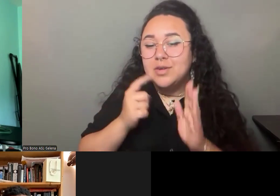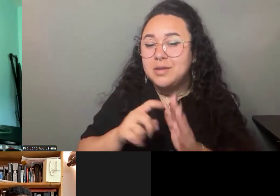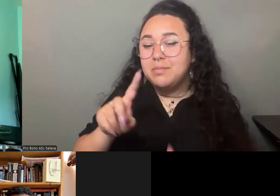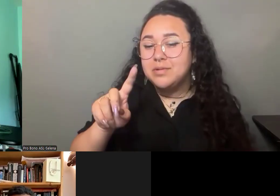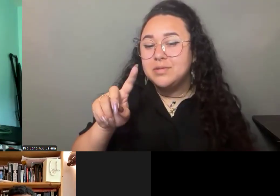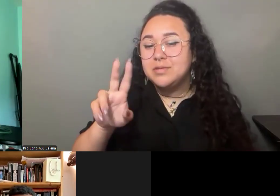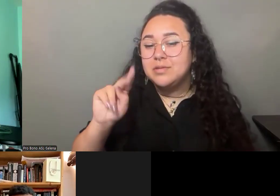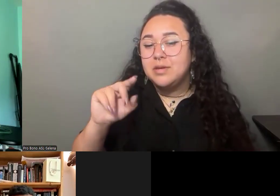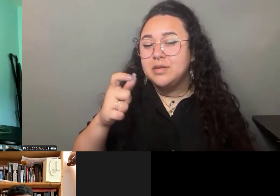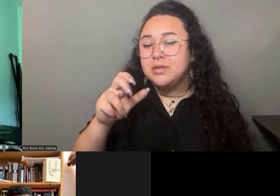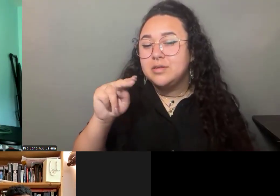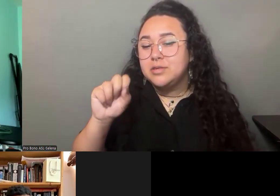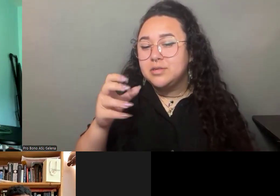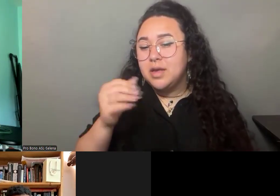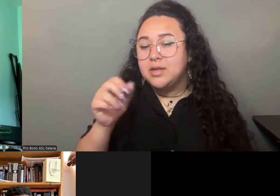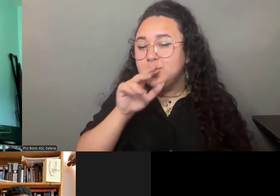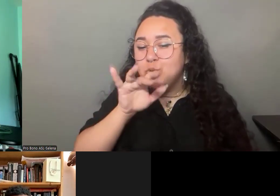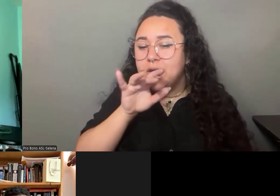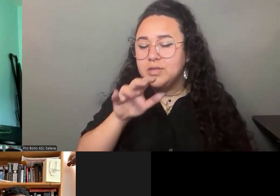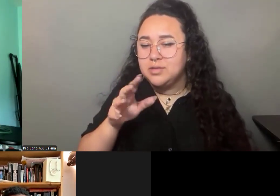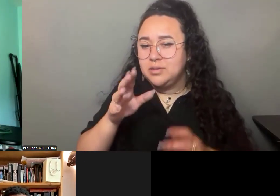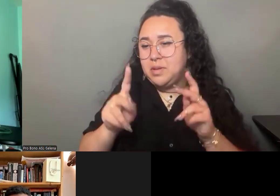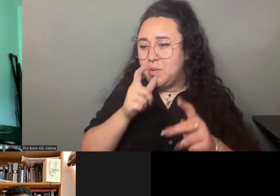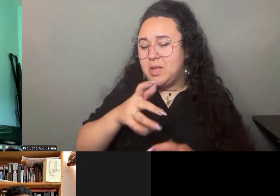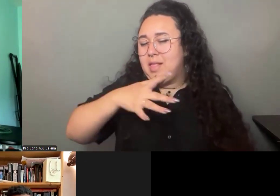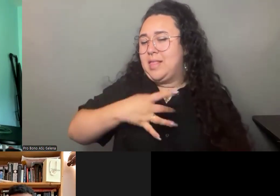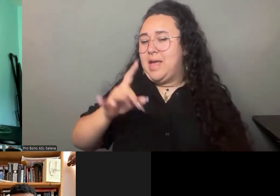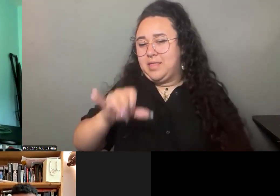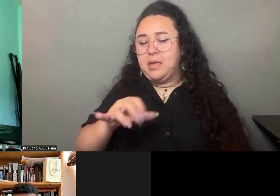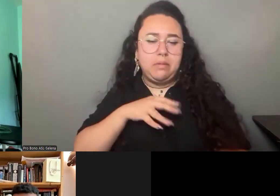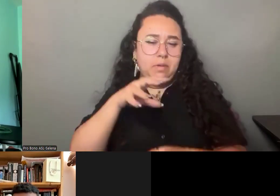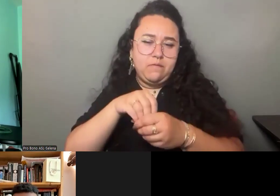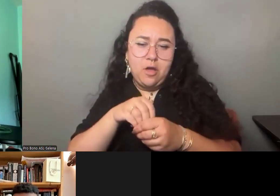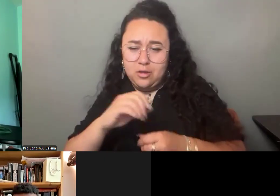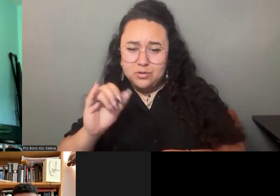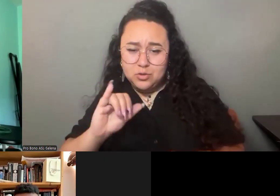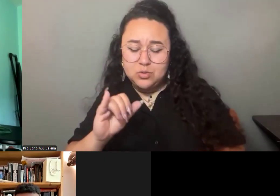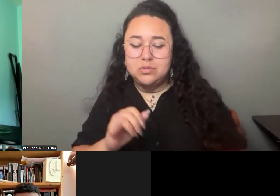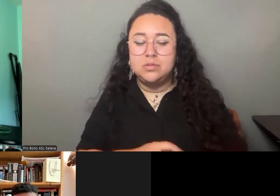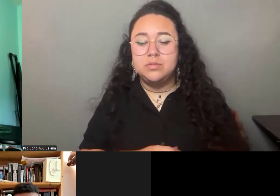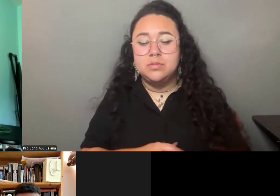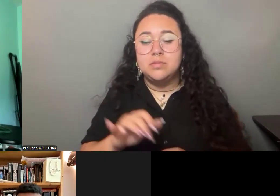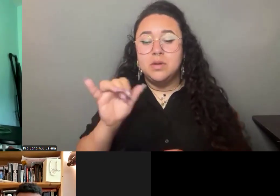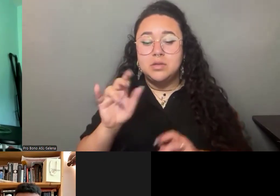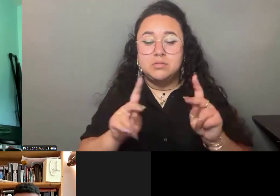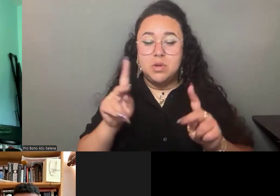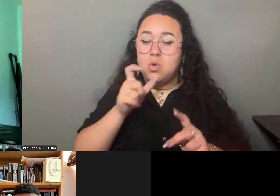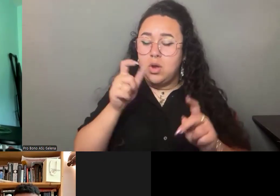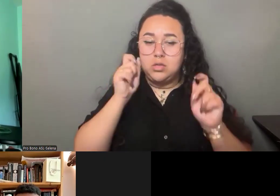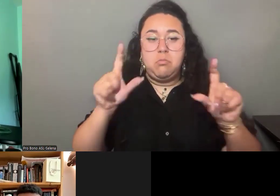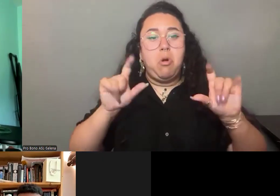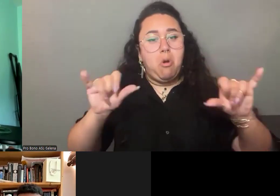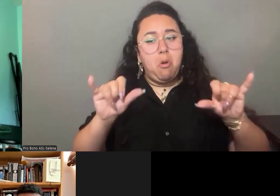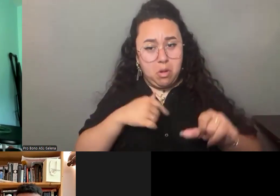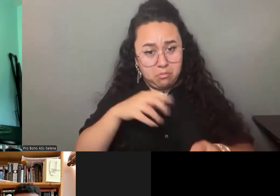Certain kind of person who's already going to want to get in on that, but there's also people who found themselves pleasantly surprised by